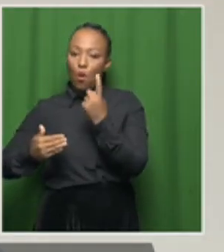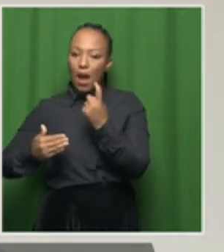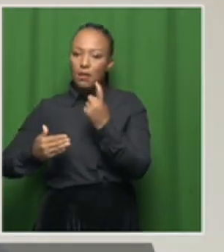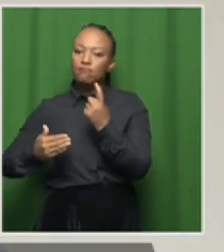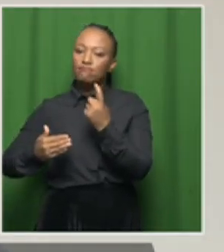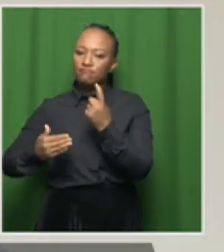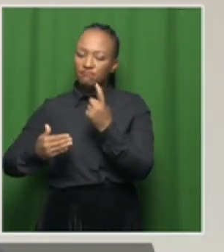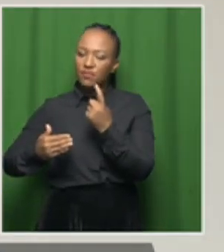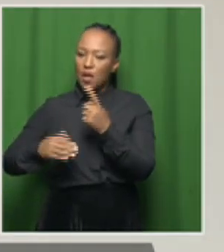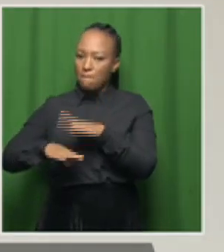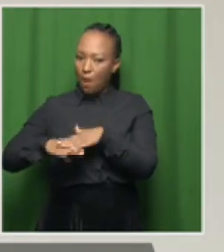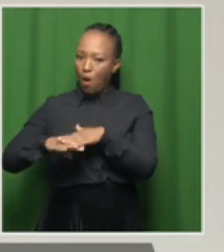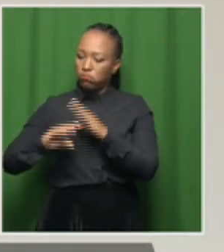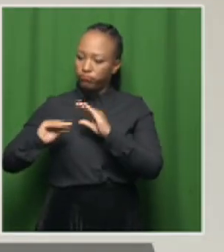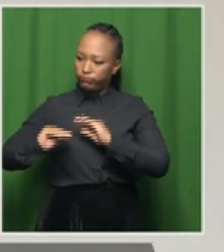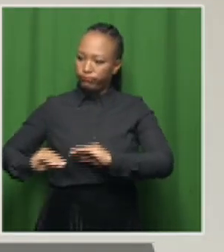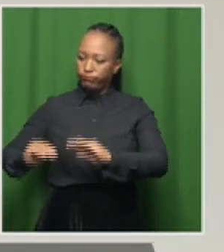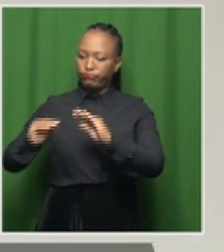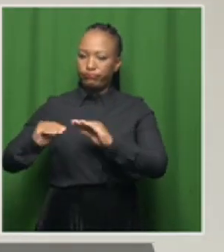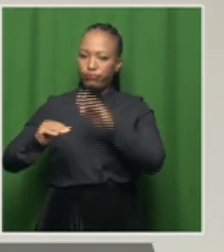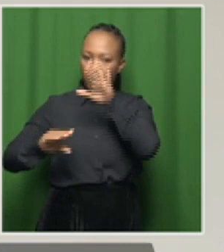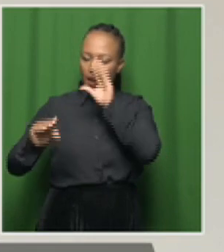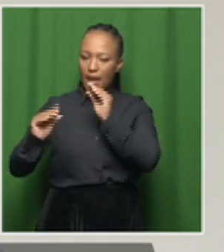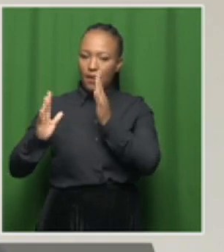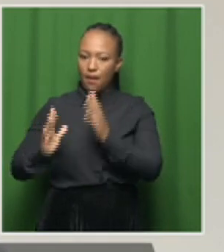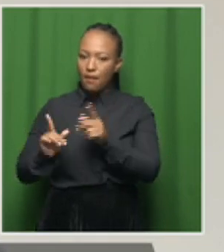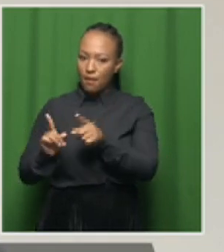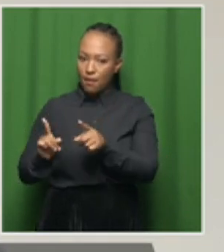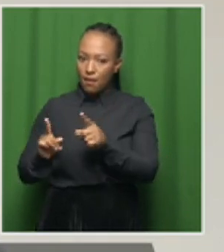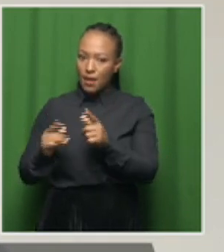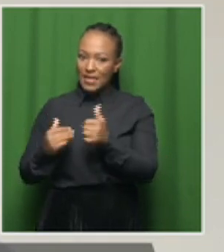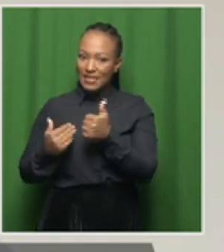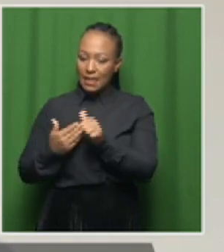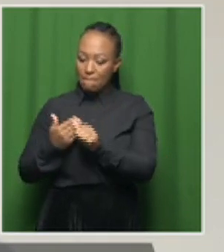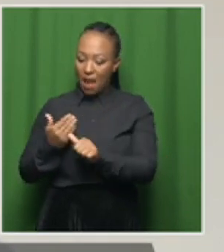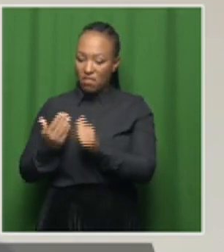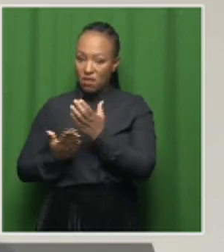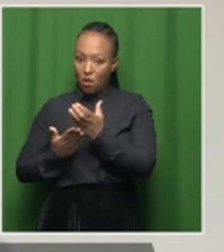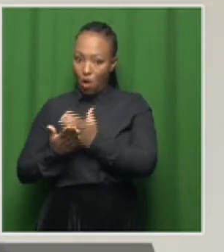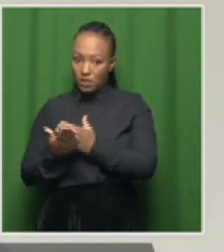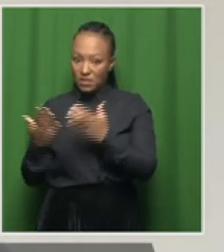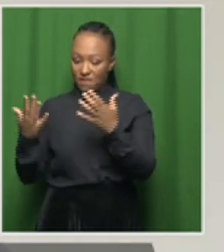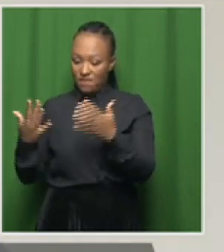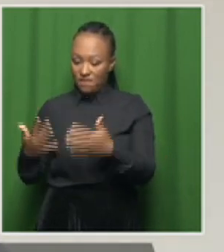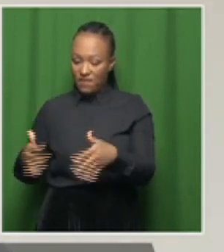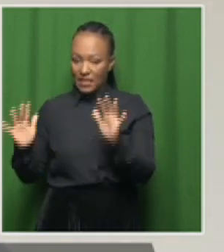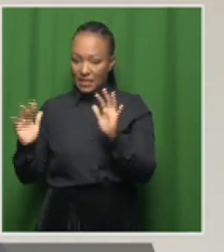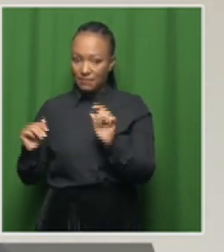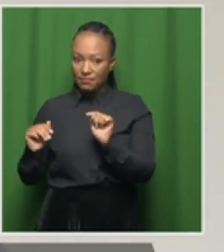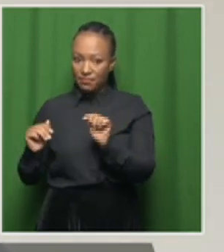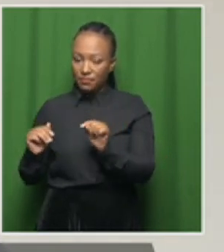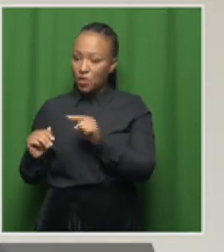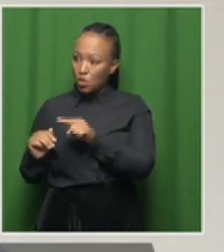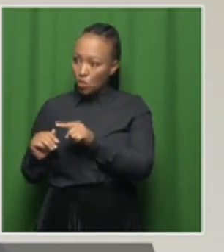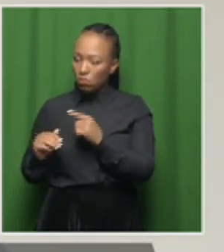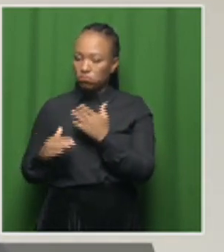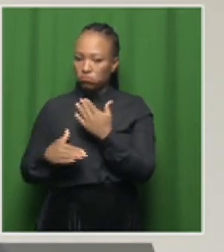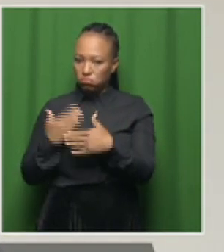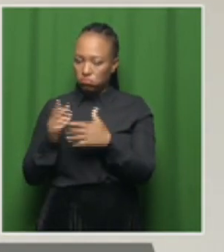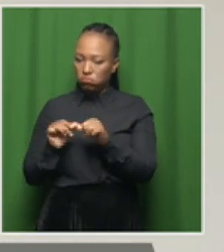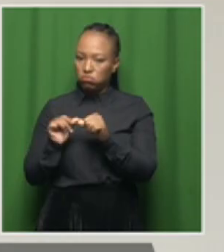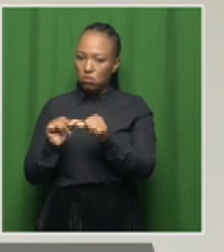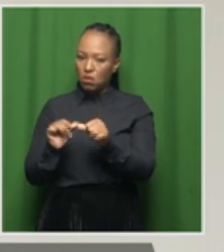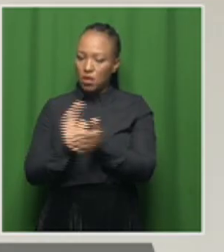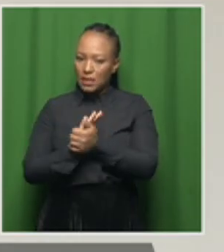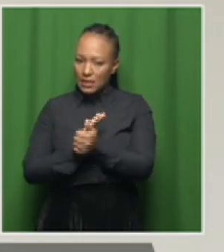look to impart on when it comes to our learners is, after this course that you do with us, are you continuously updating your own